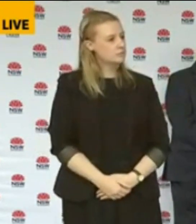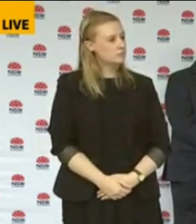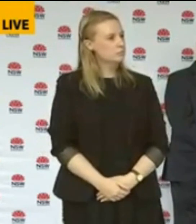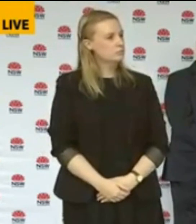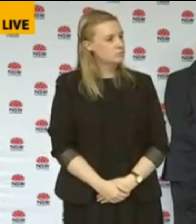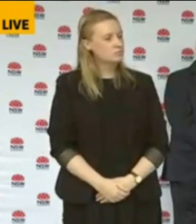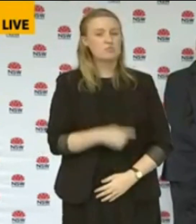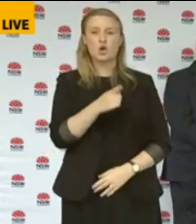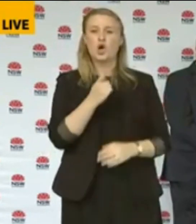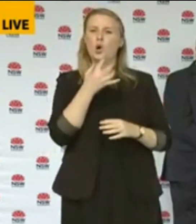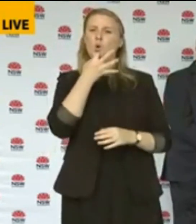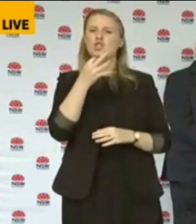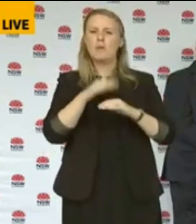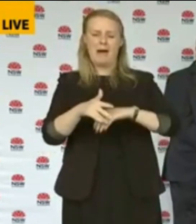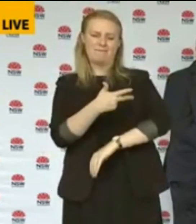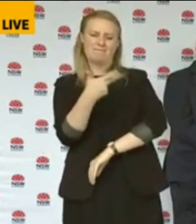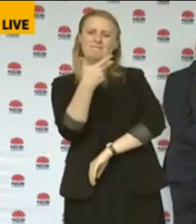timeline too slow?